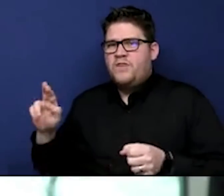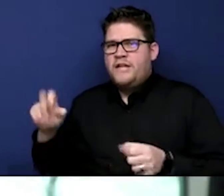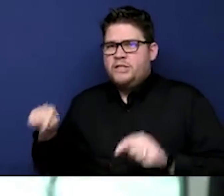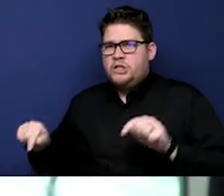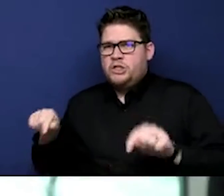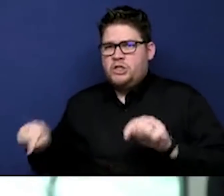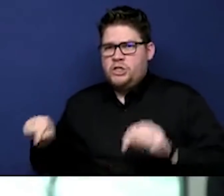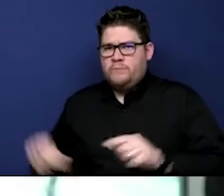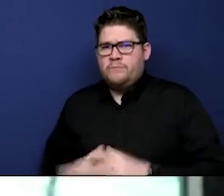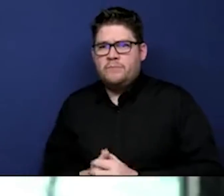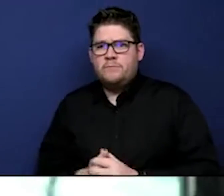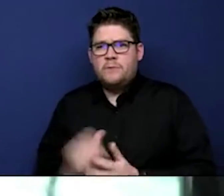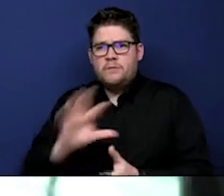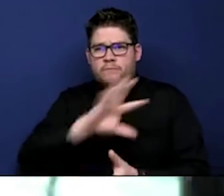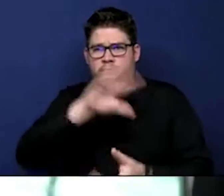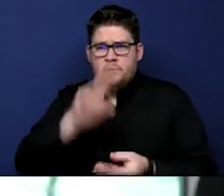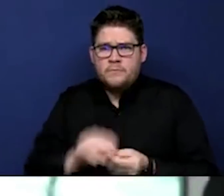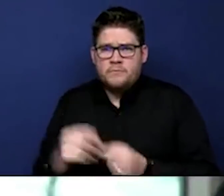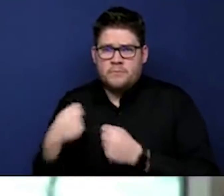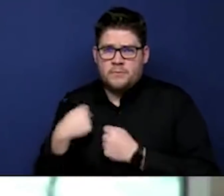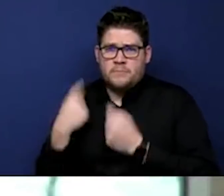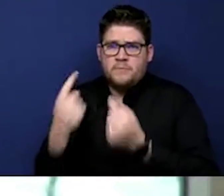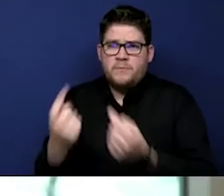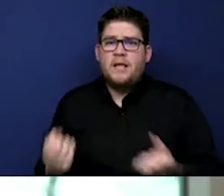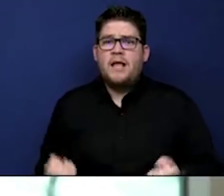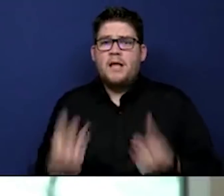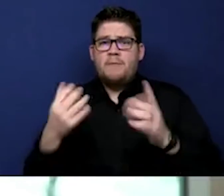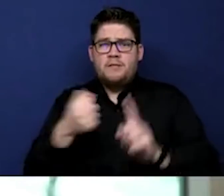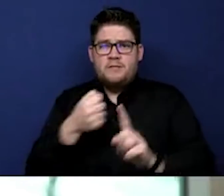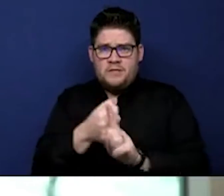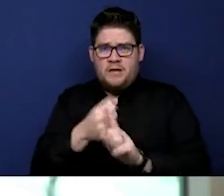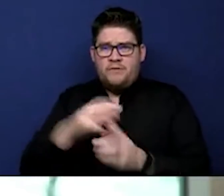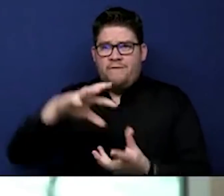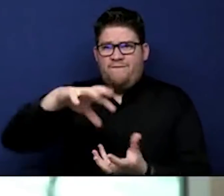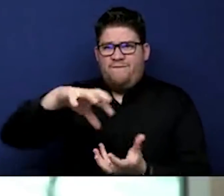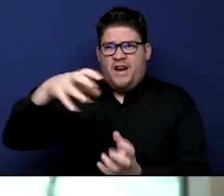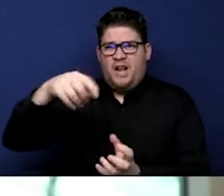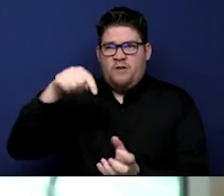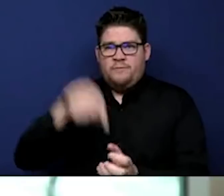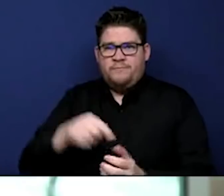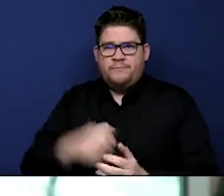the total of cases that are the variants of concern to